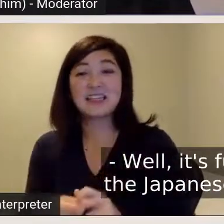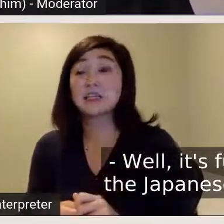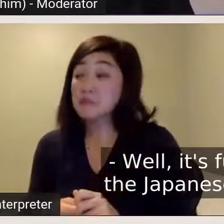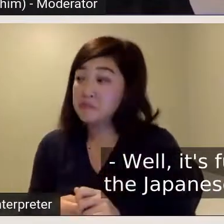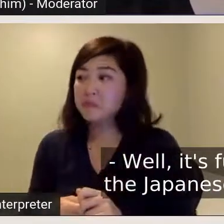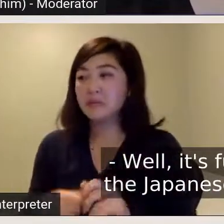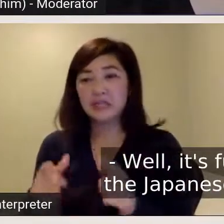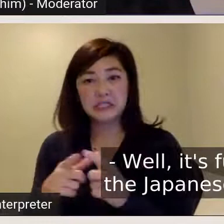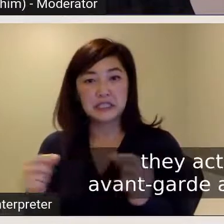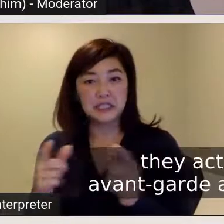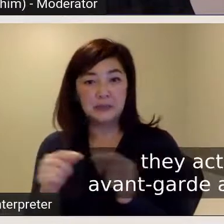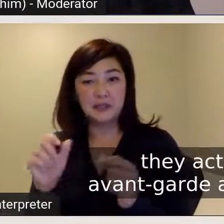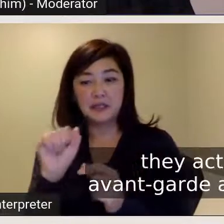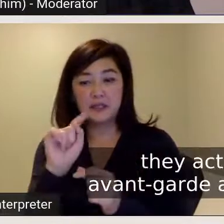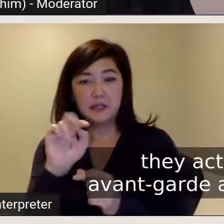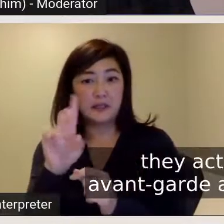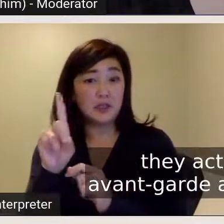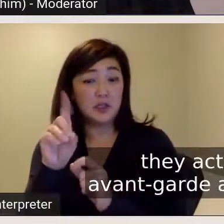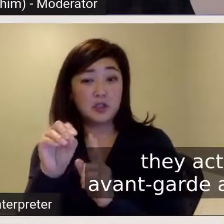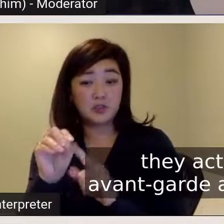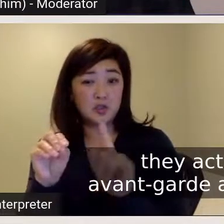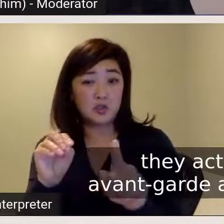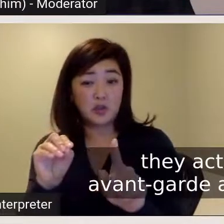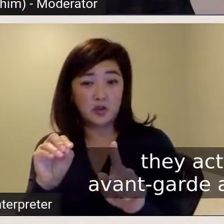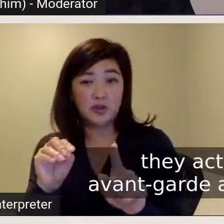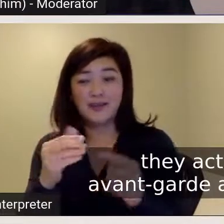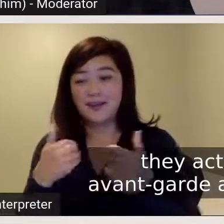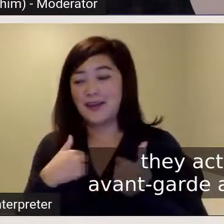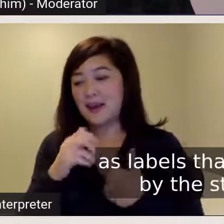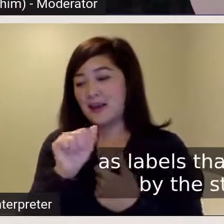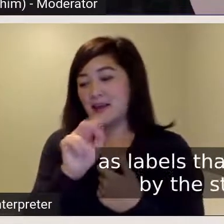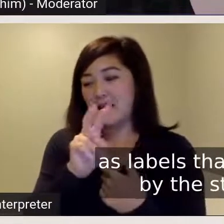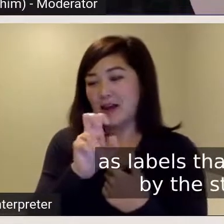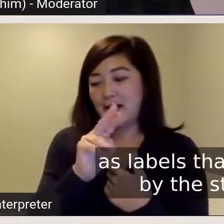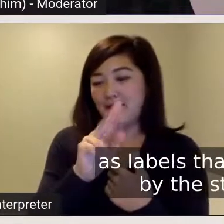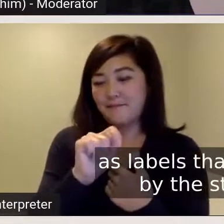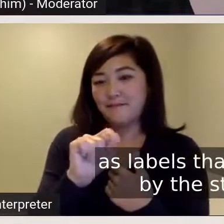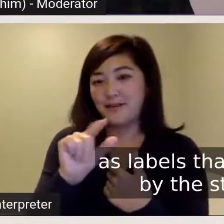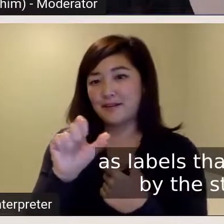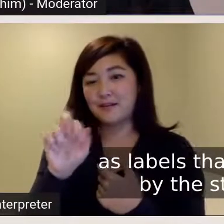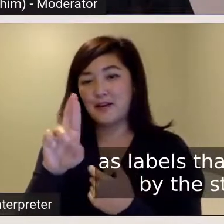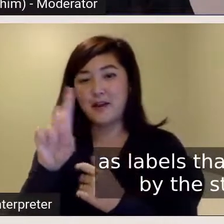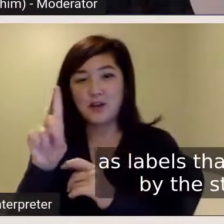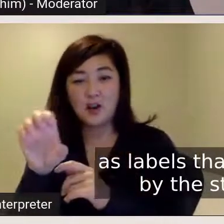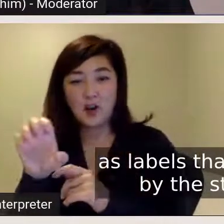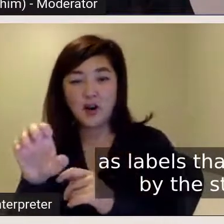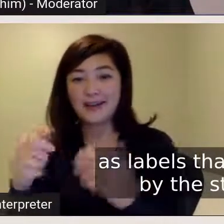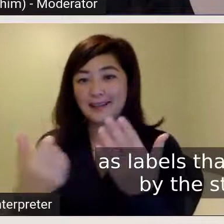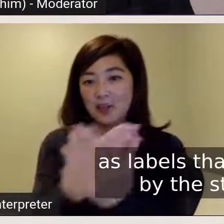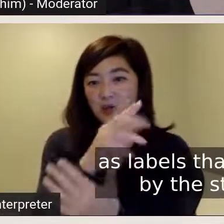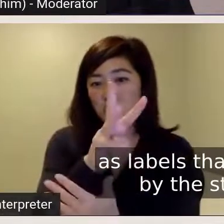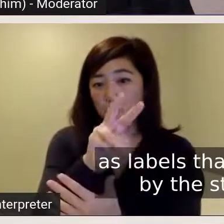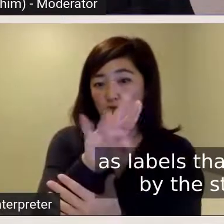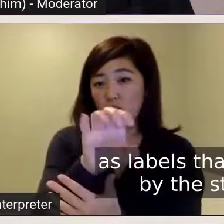Japanese studio context, they actually had the avant-garde and the new wave as labels that were embraced by the studio